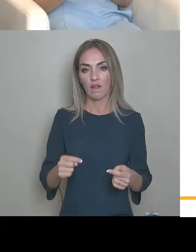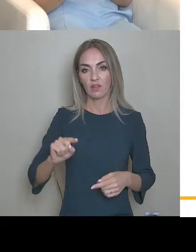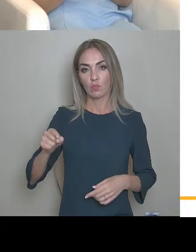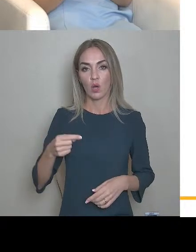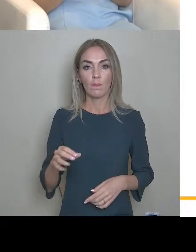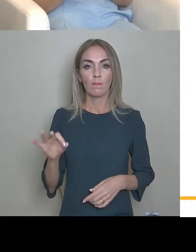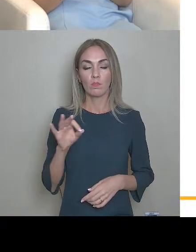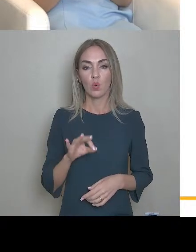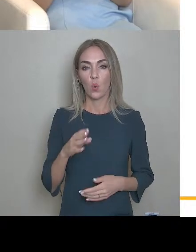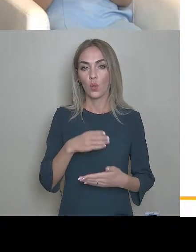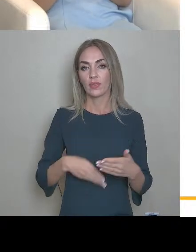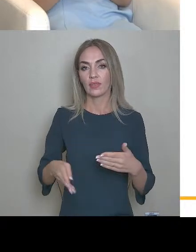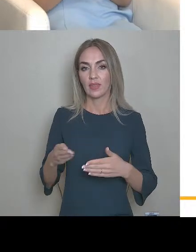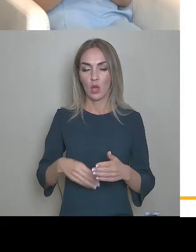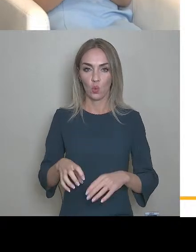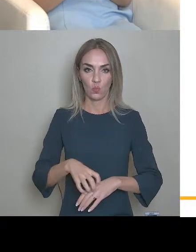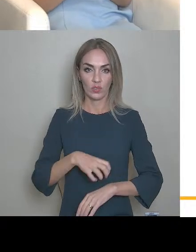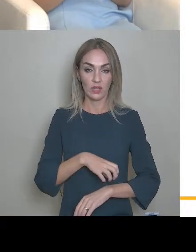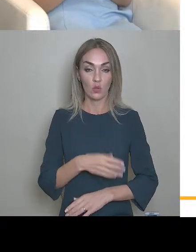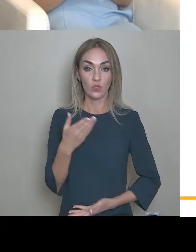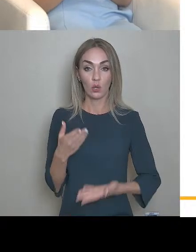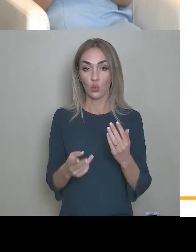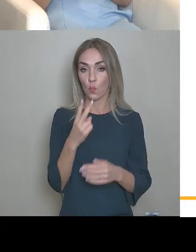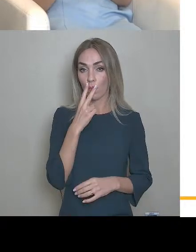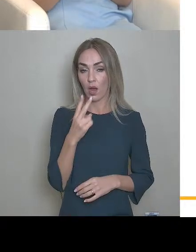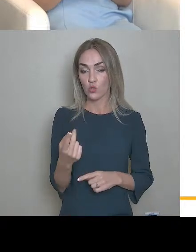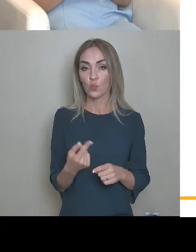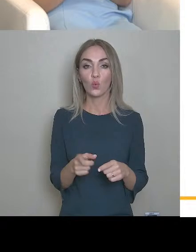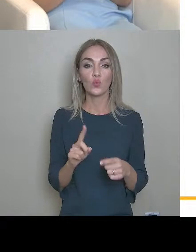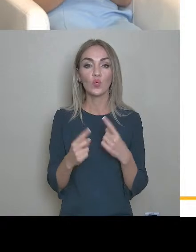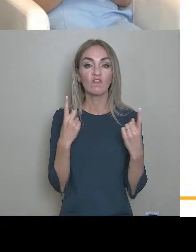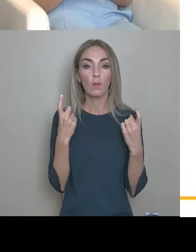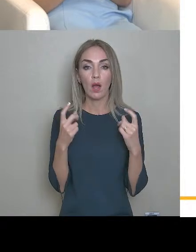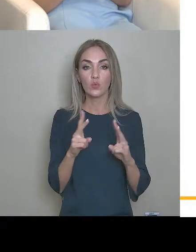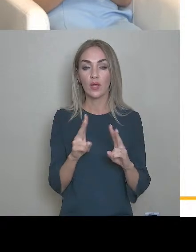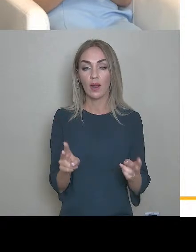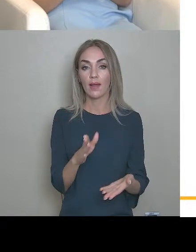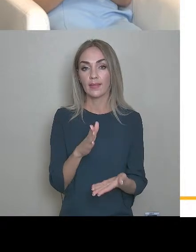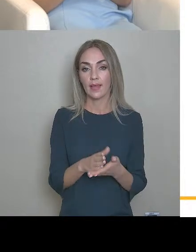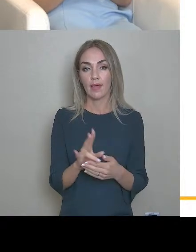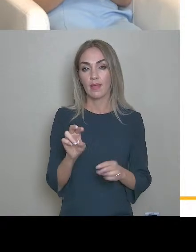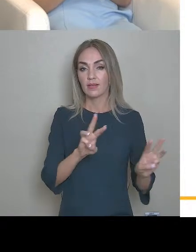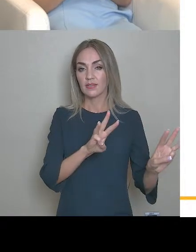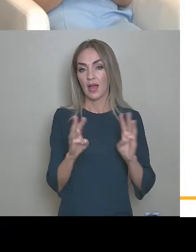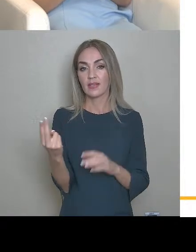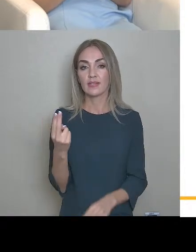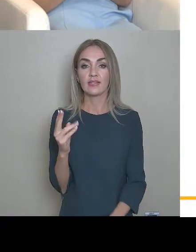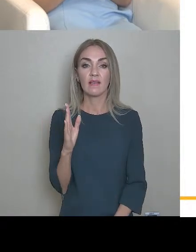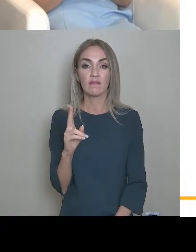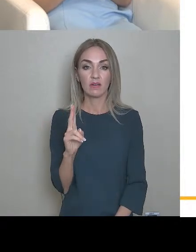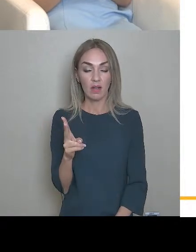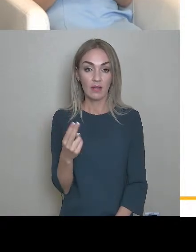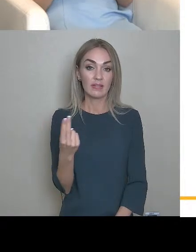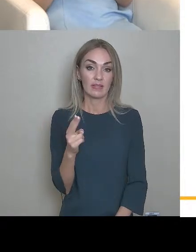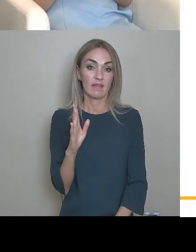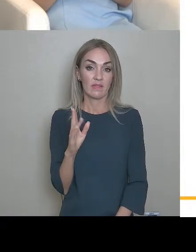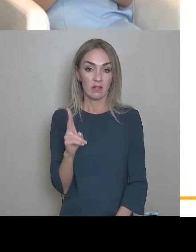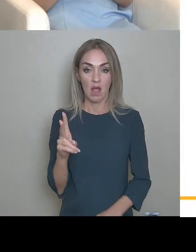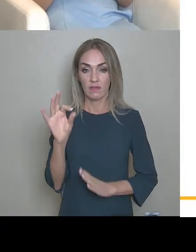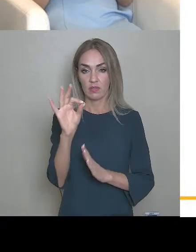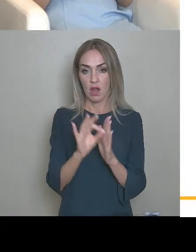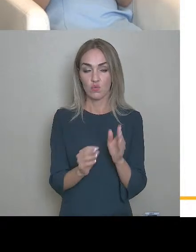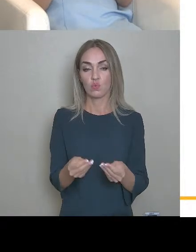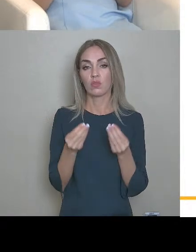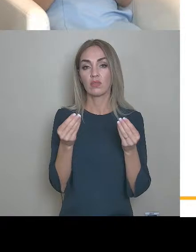not comply with the requirements of the communization law. And if you look at the information available on the